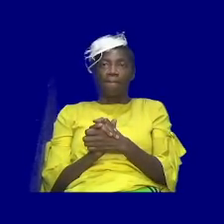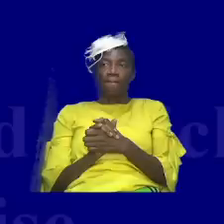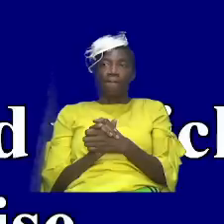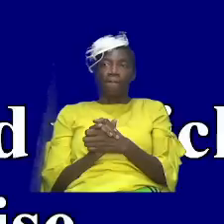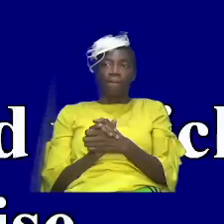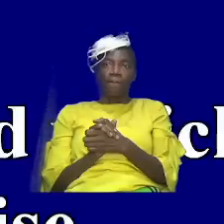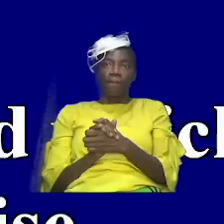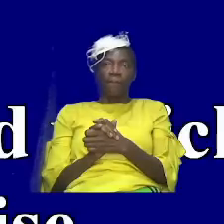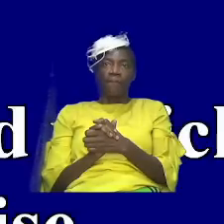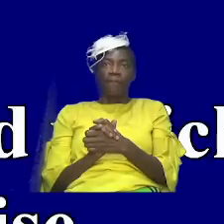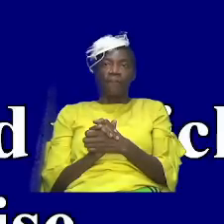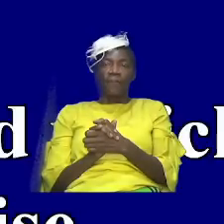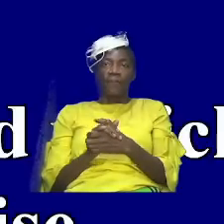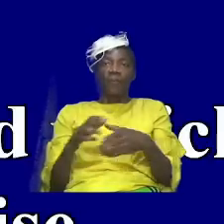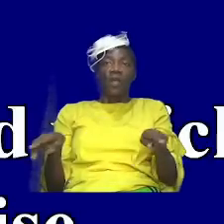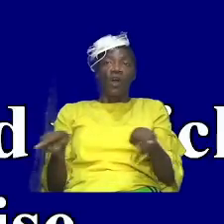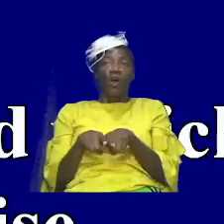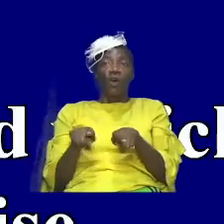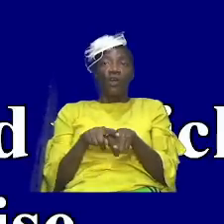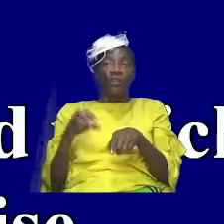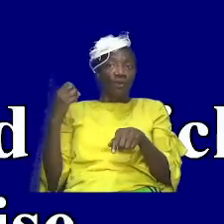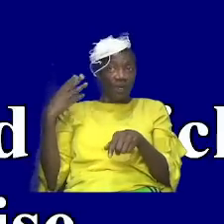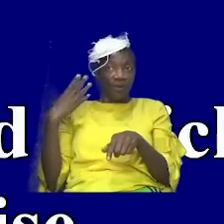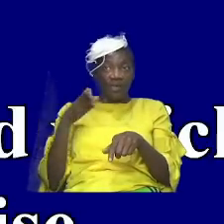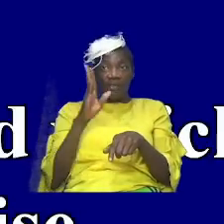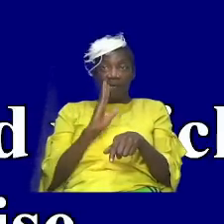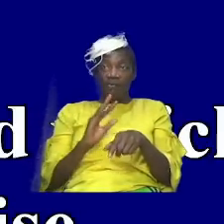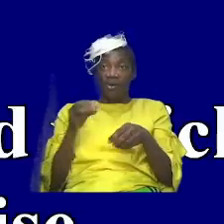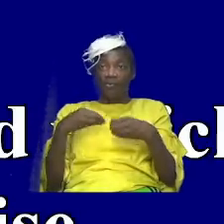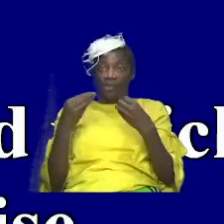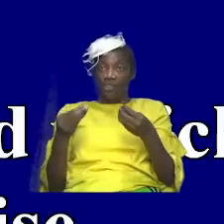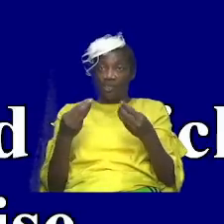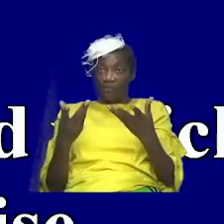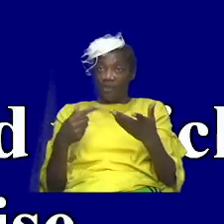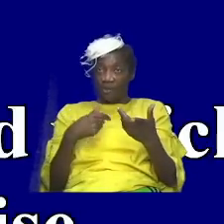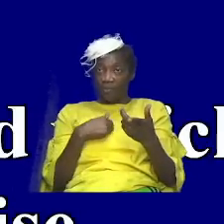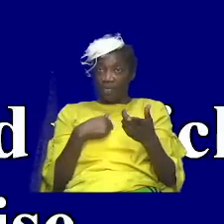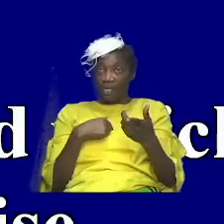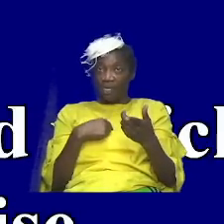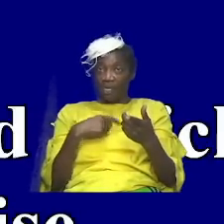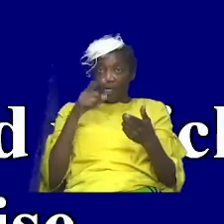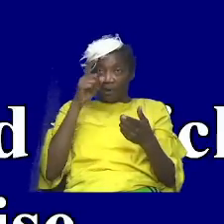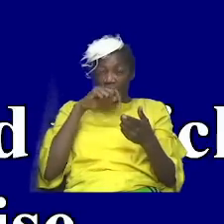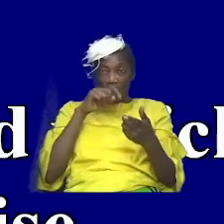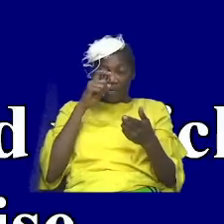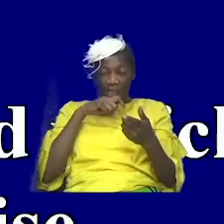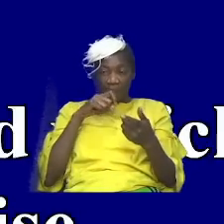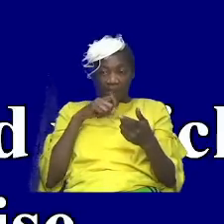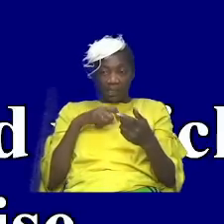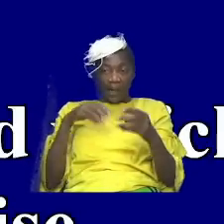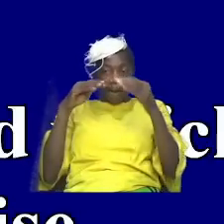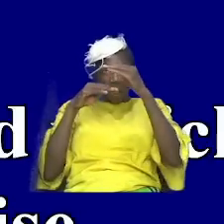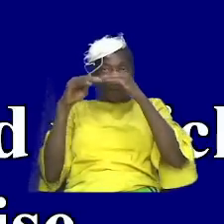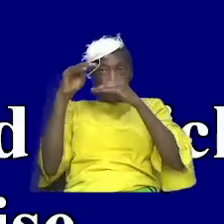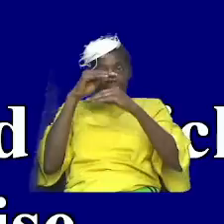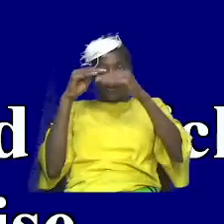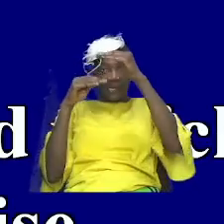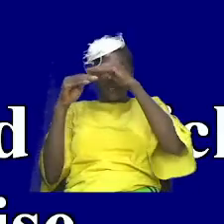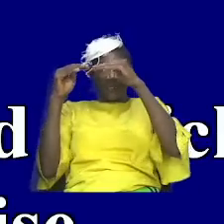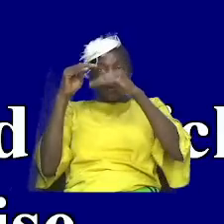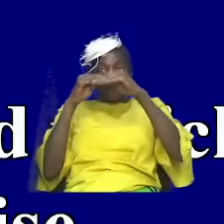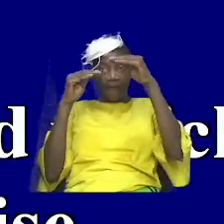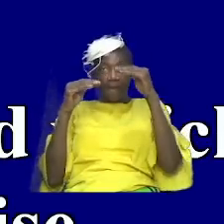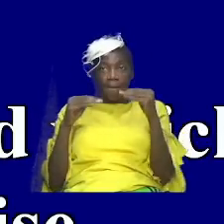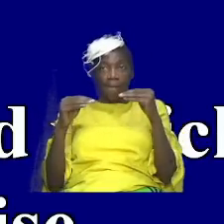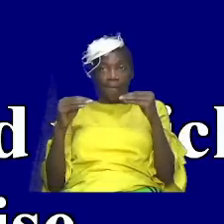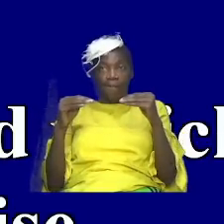10, it goes on, according to the grace of God, which is given unto me as a wise master builder. So he's now using